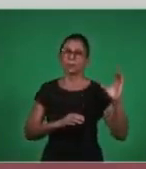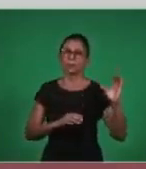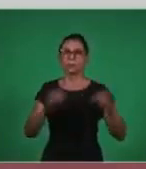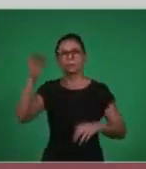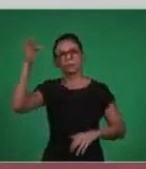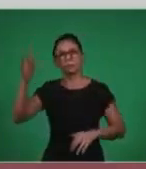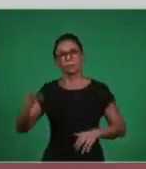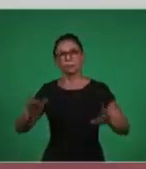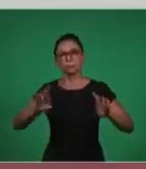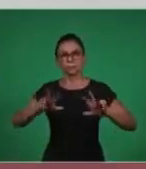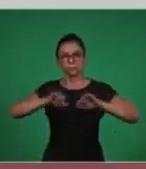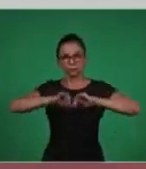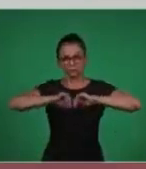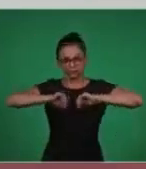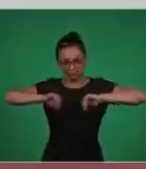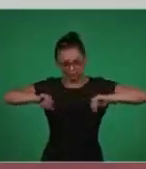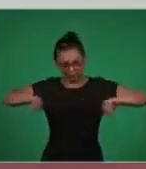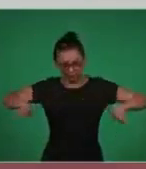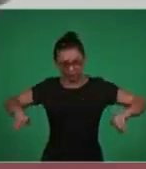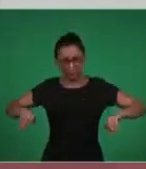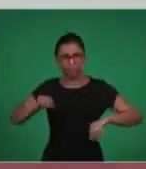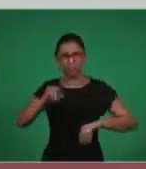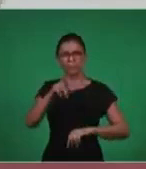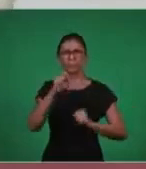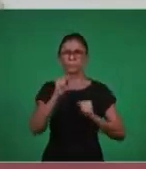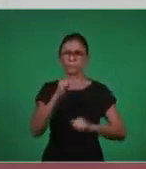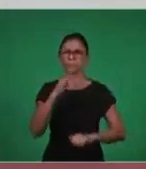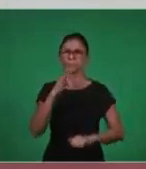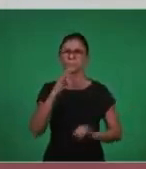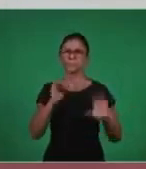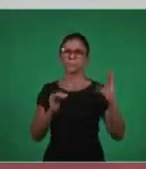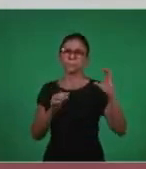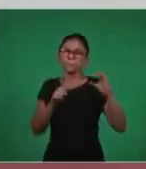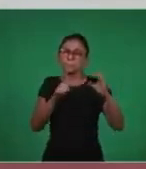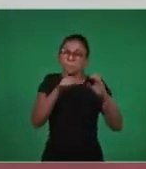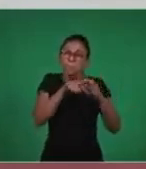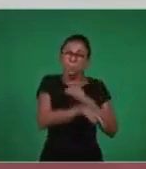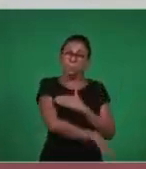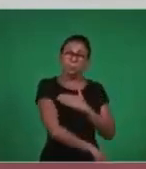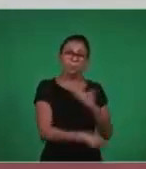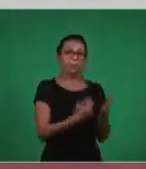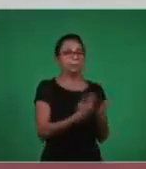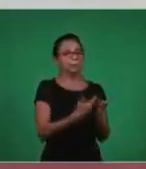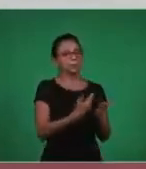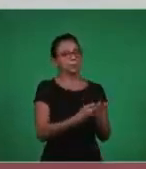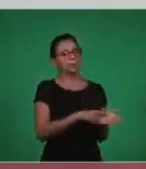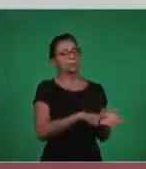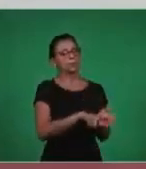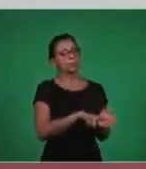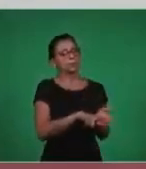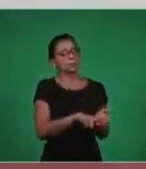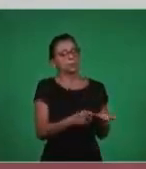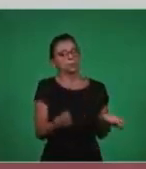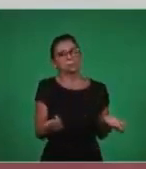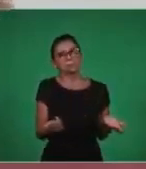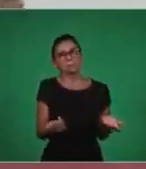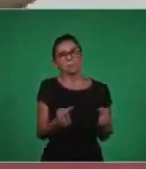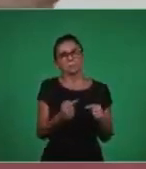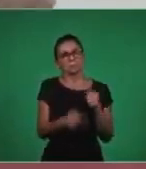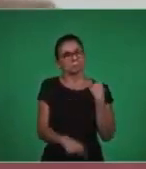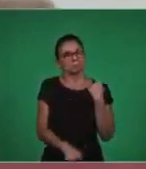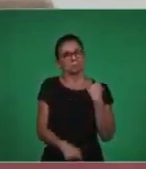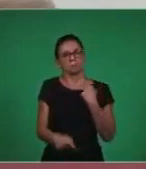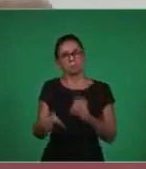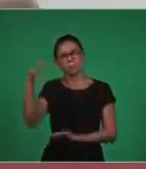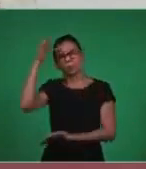thing and faith is another thing. You can know about science and go deep in science. There is nothing to do with